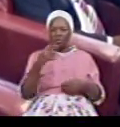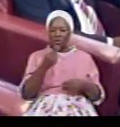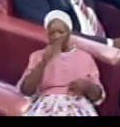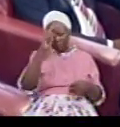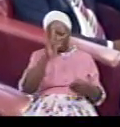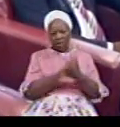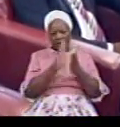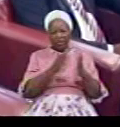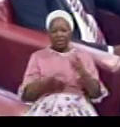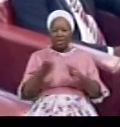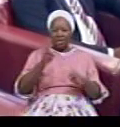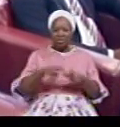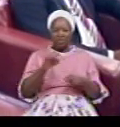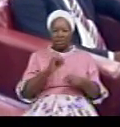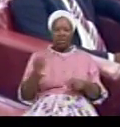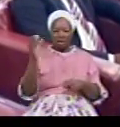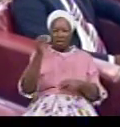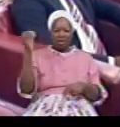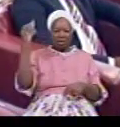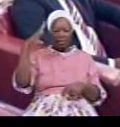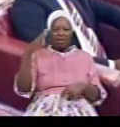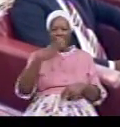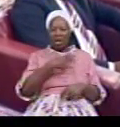grace and